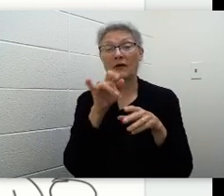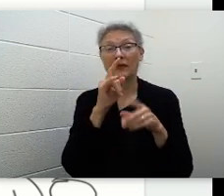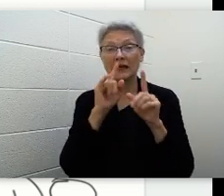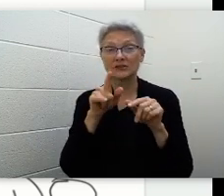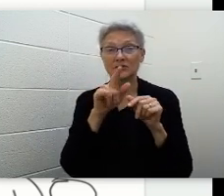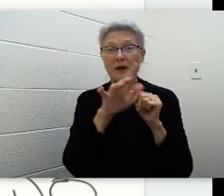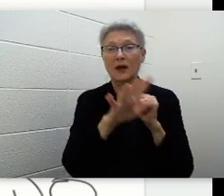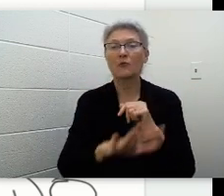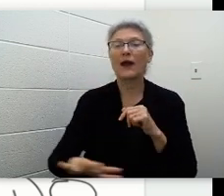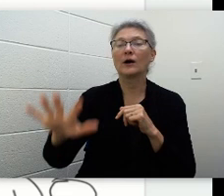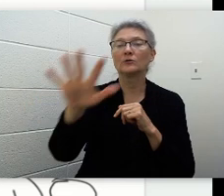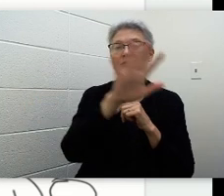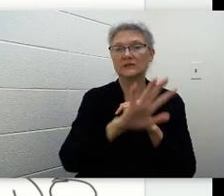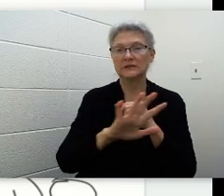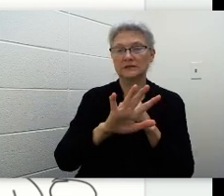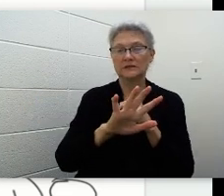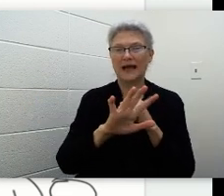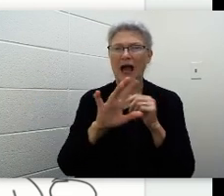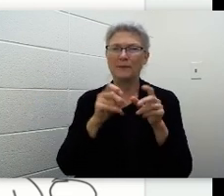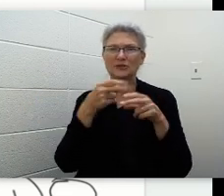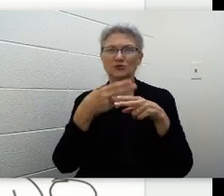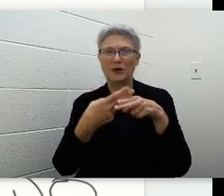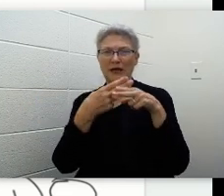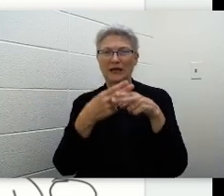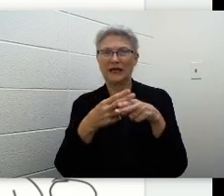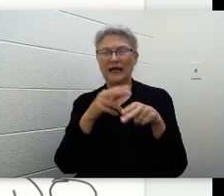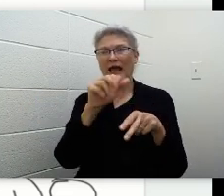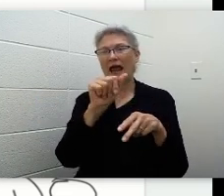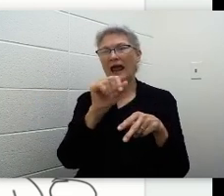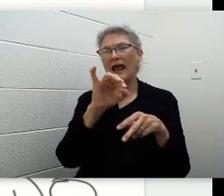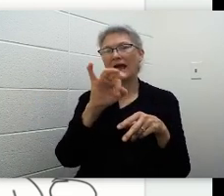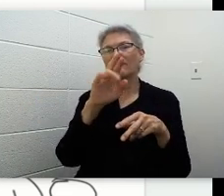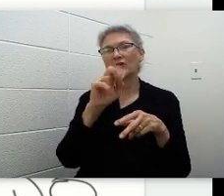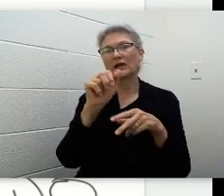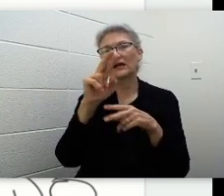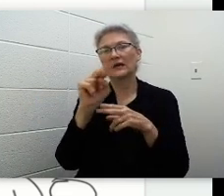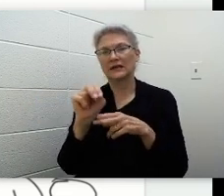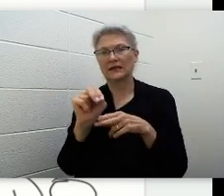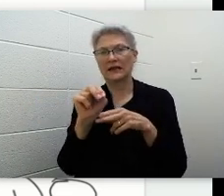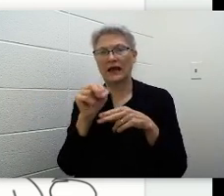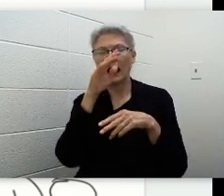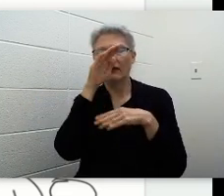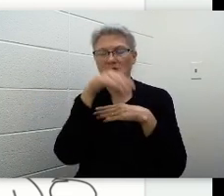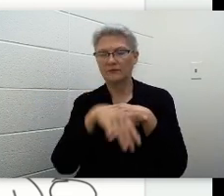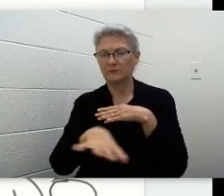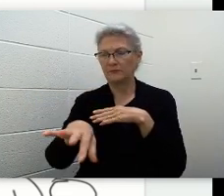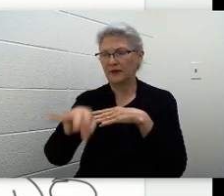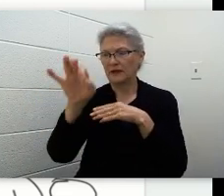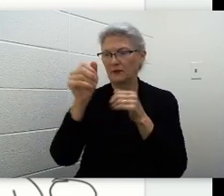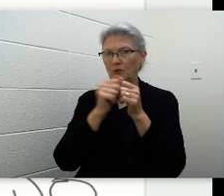much weight can an African elephant pick up with its trunk? About